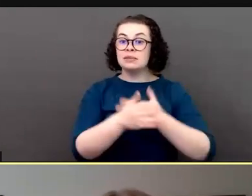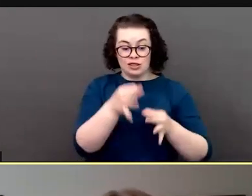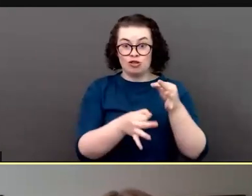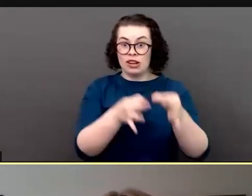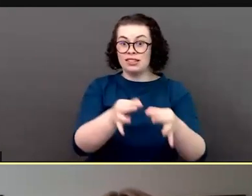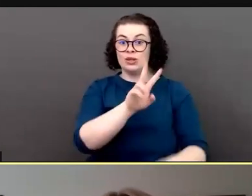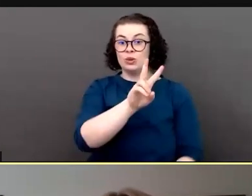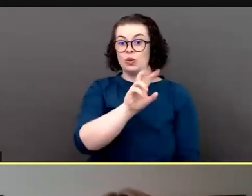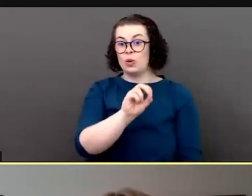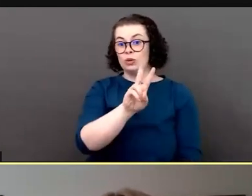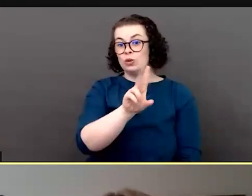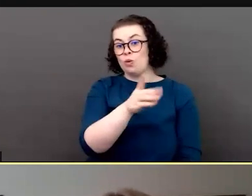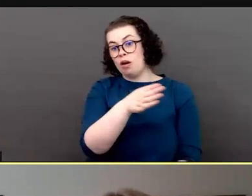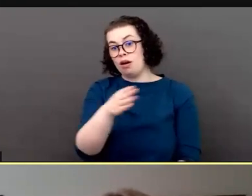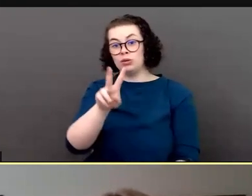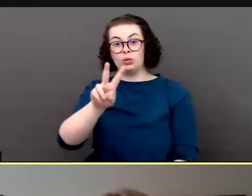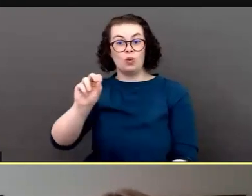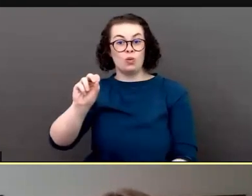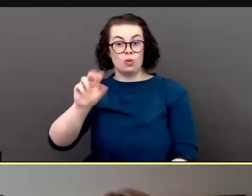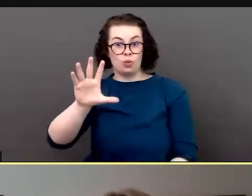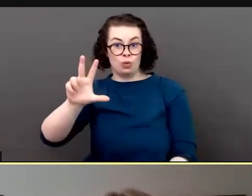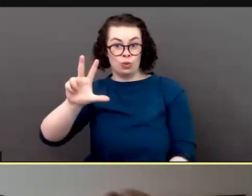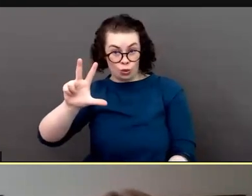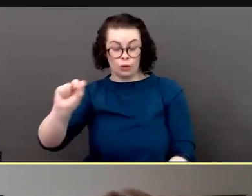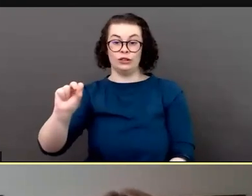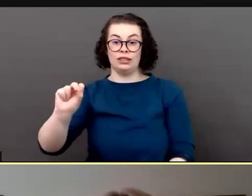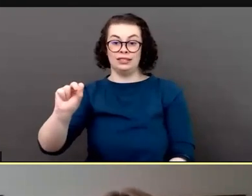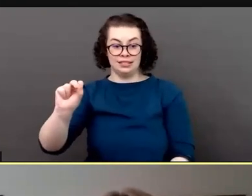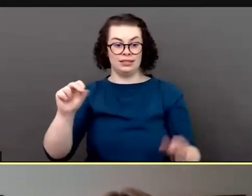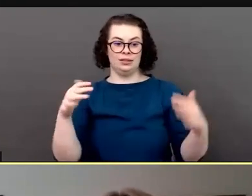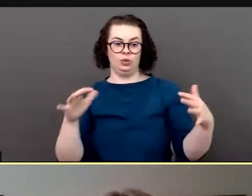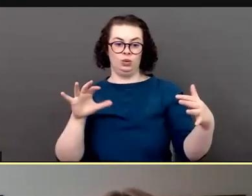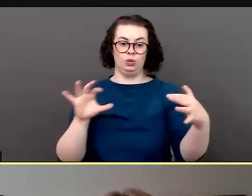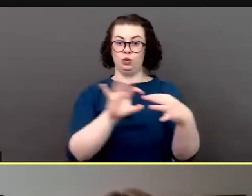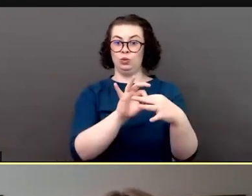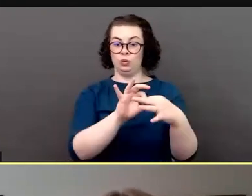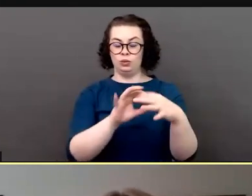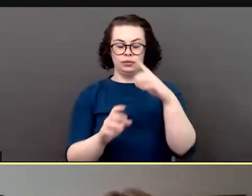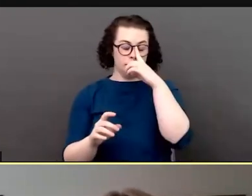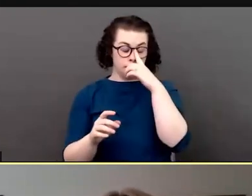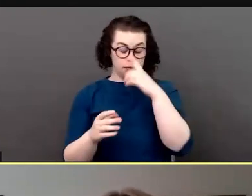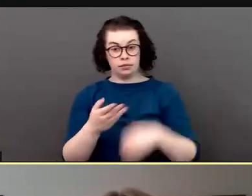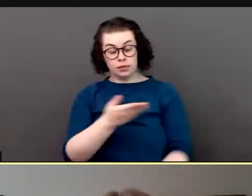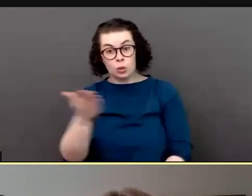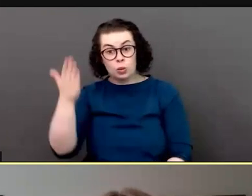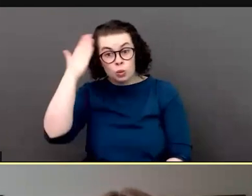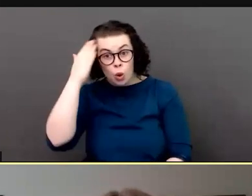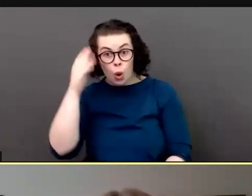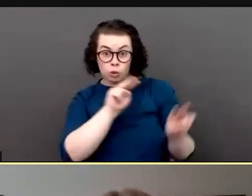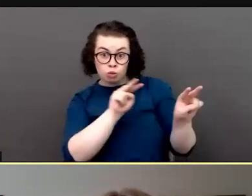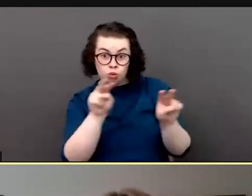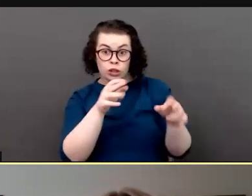2021-2030. And all of you who have seen the strategy knows that the strategy refers to the